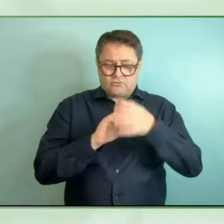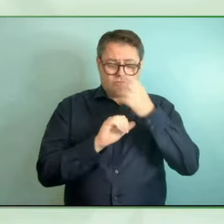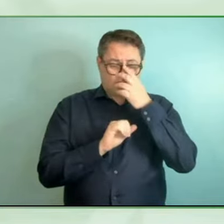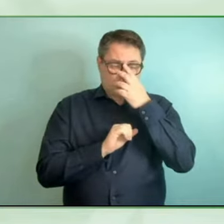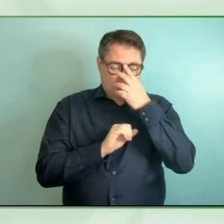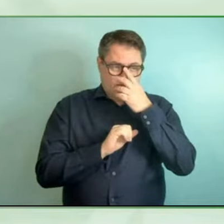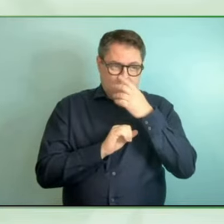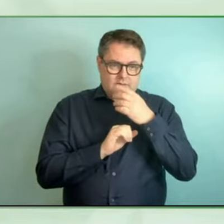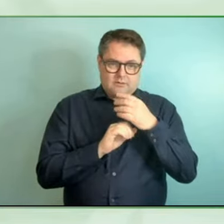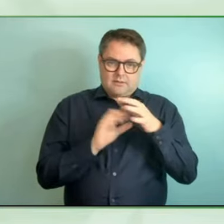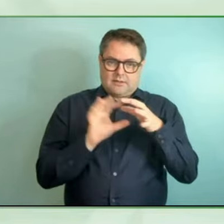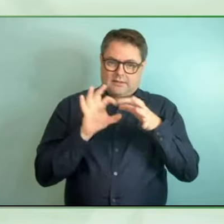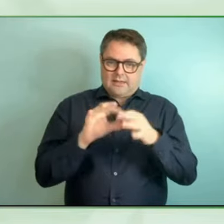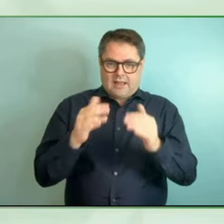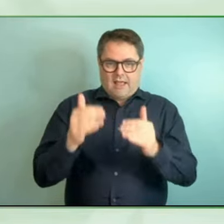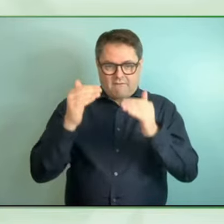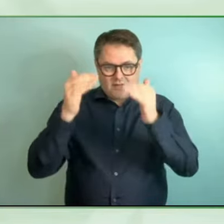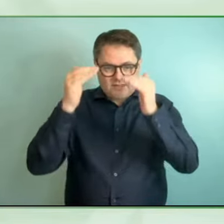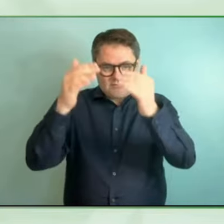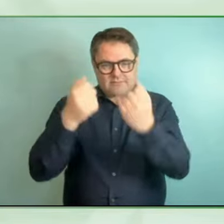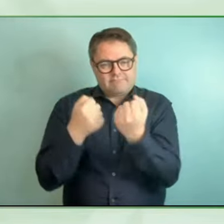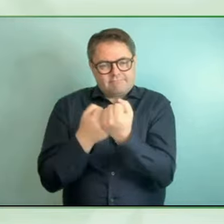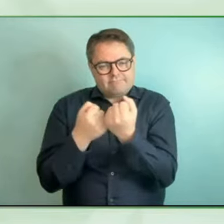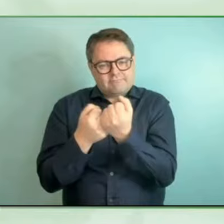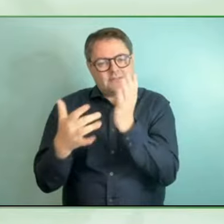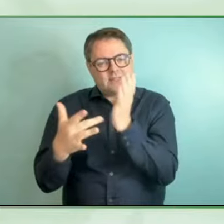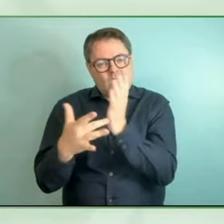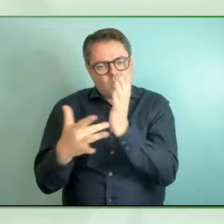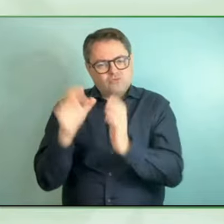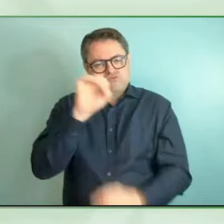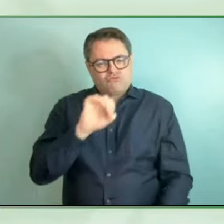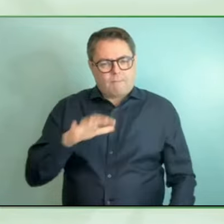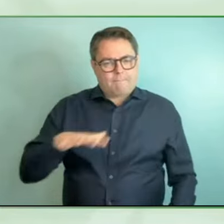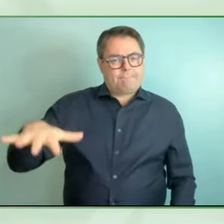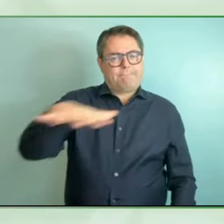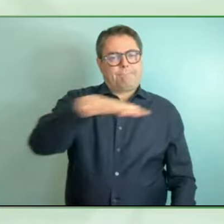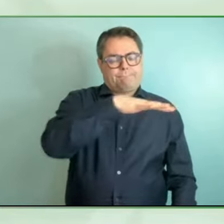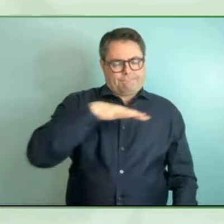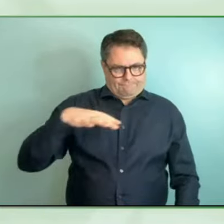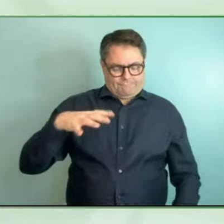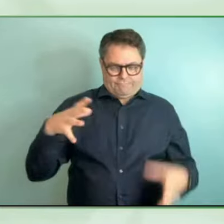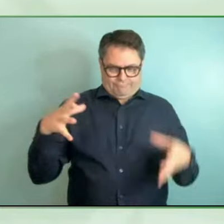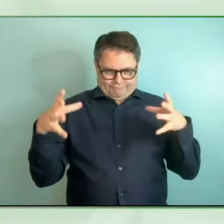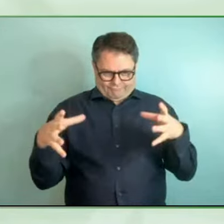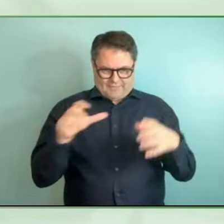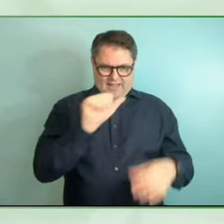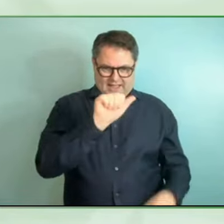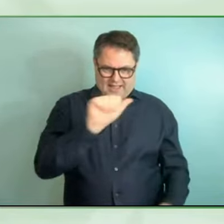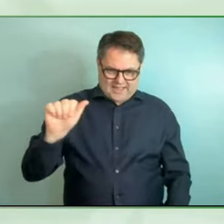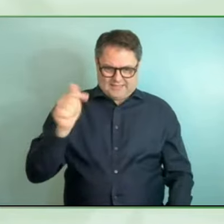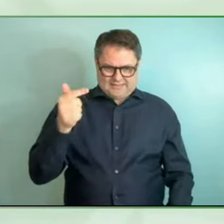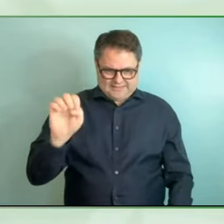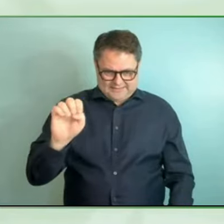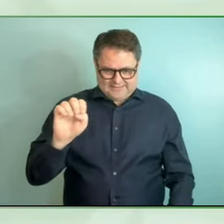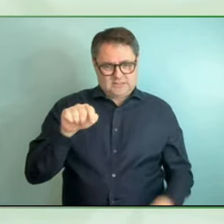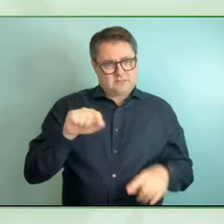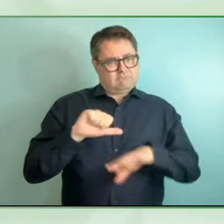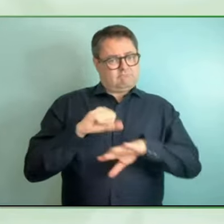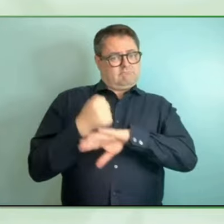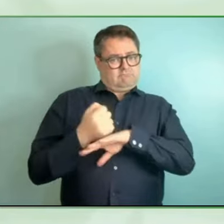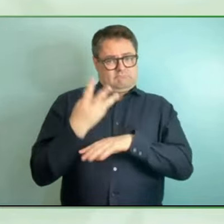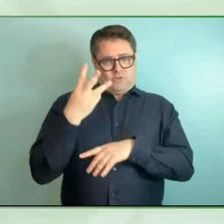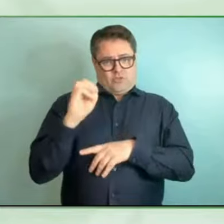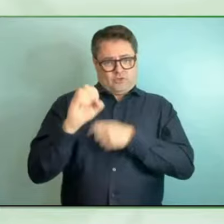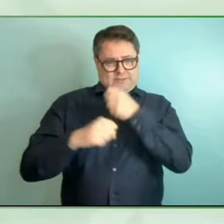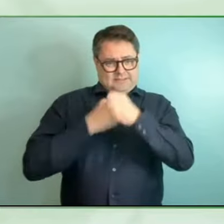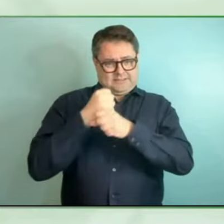for the Advancement of Assistive Technology in Europe, is an association which exists since 30 years. And its